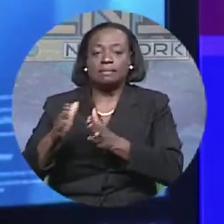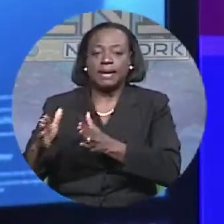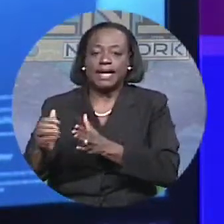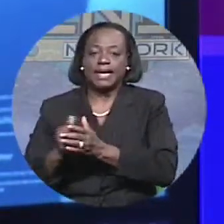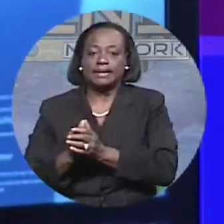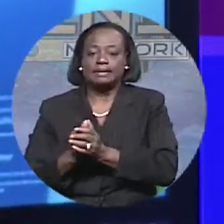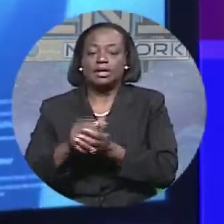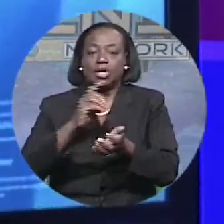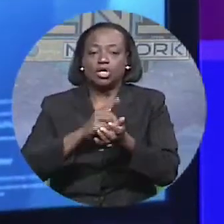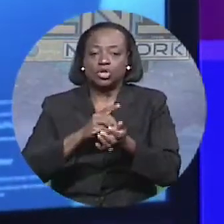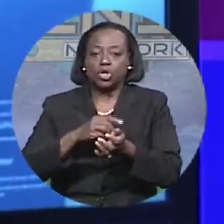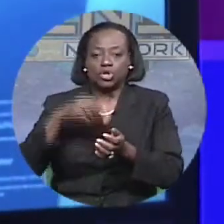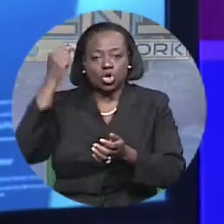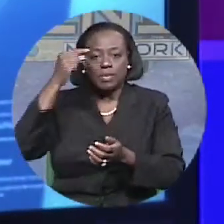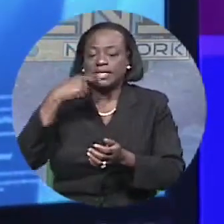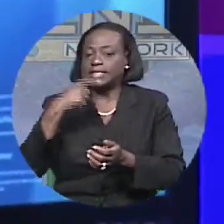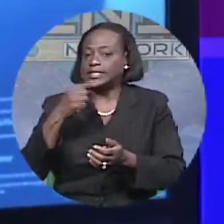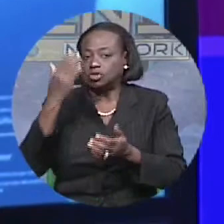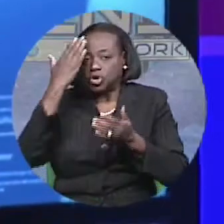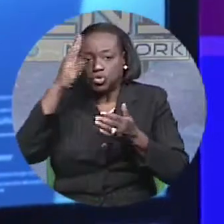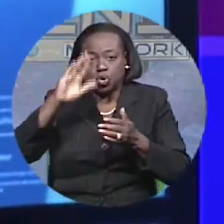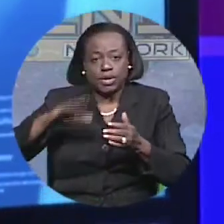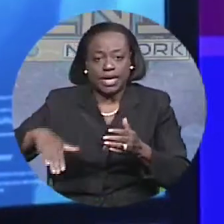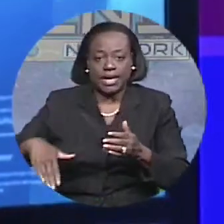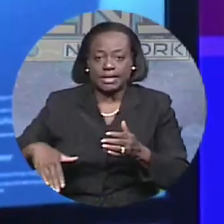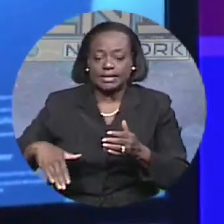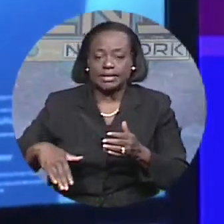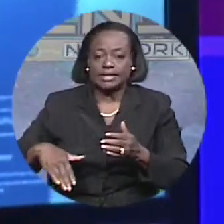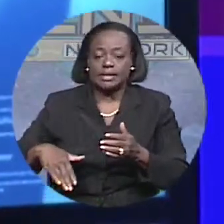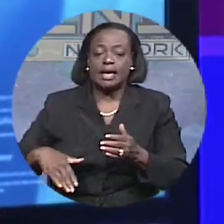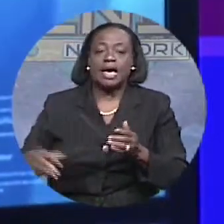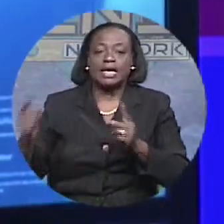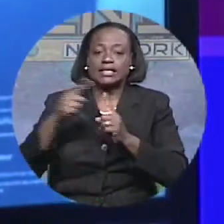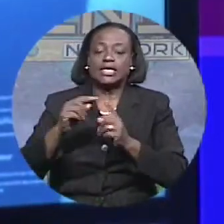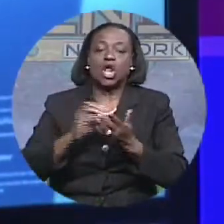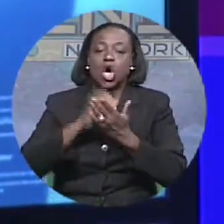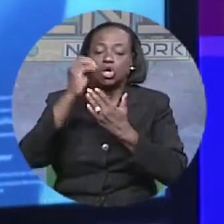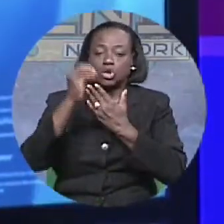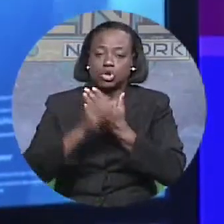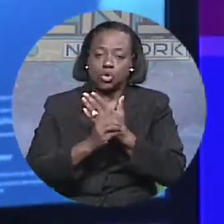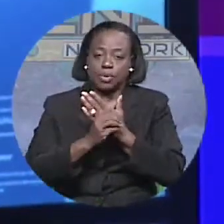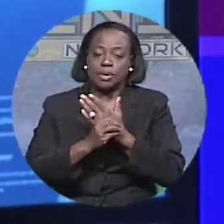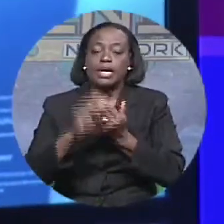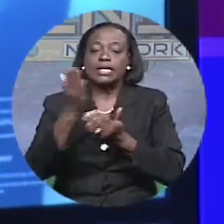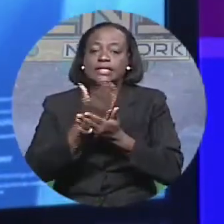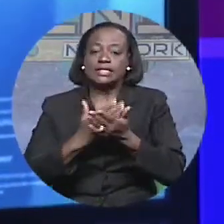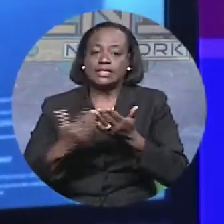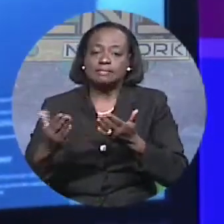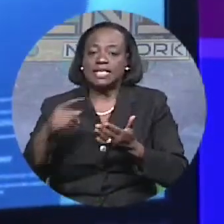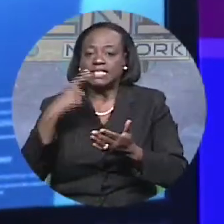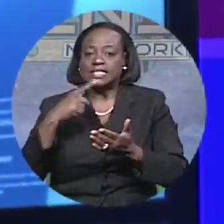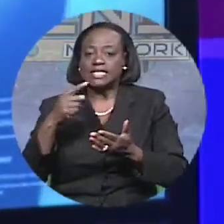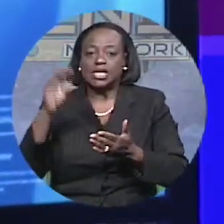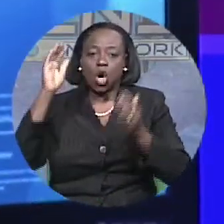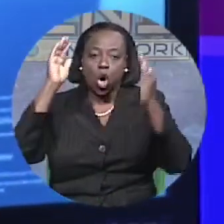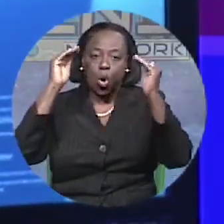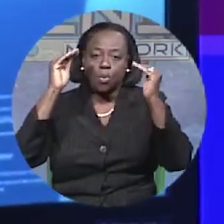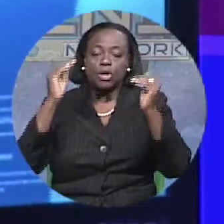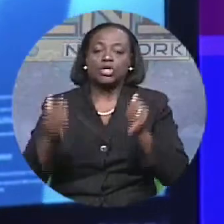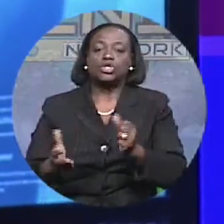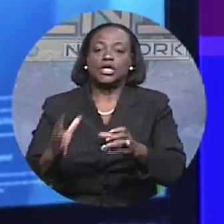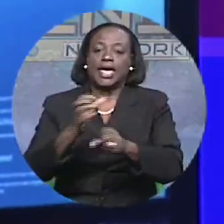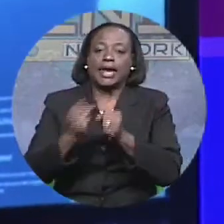has not been determined yet and probably won't be until October. It's something he says he hopes to get assistance from the World